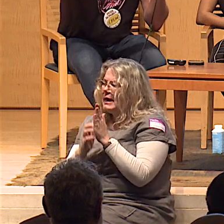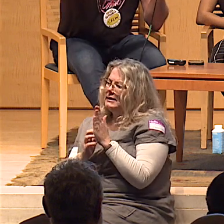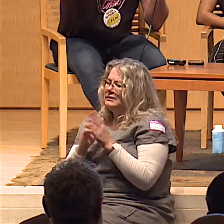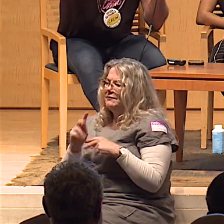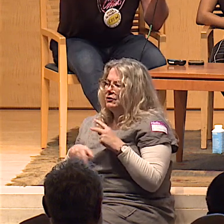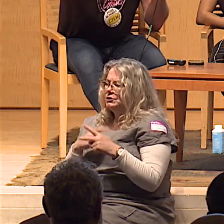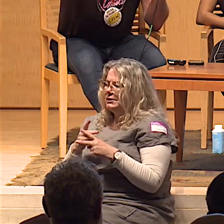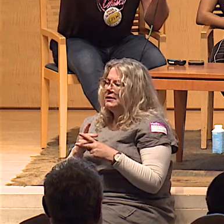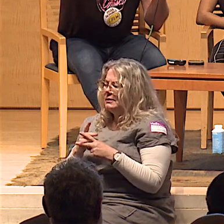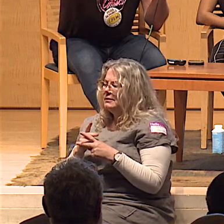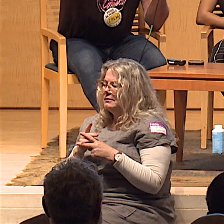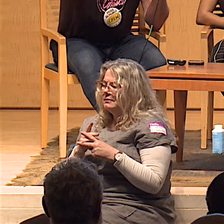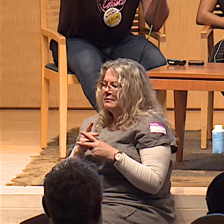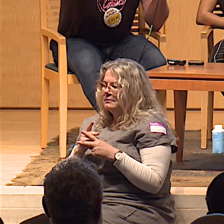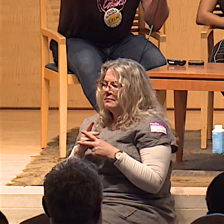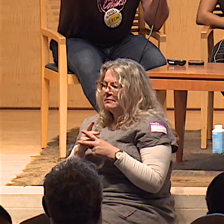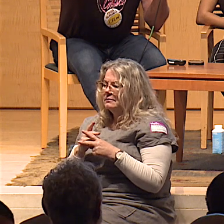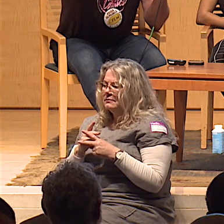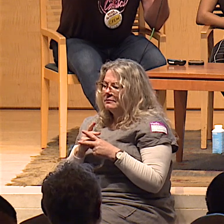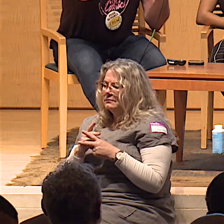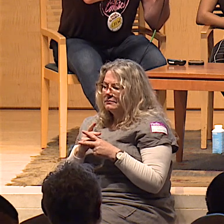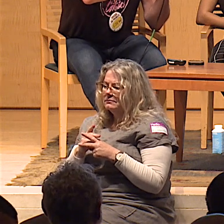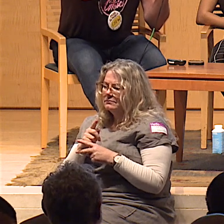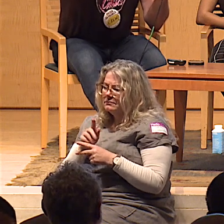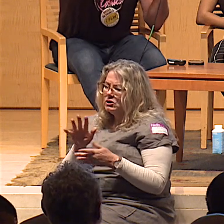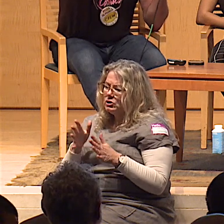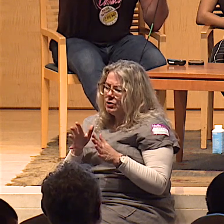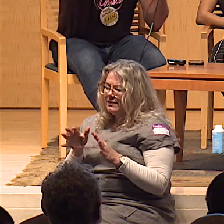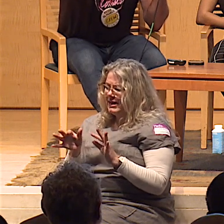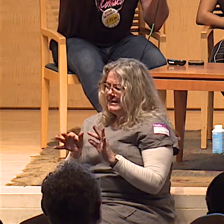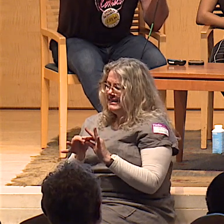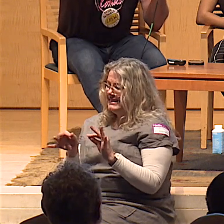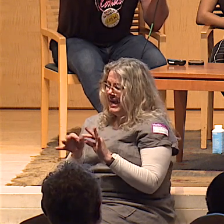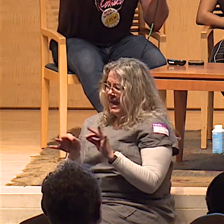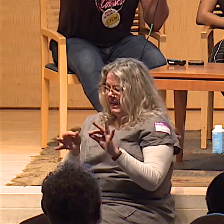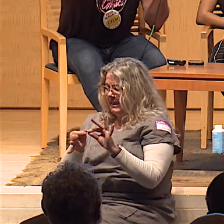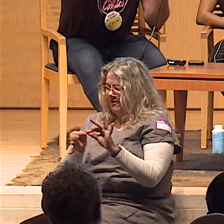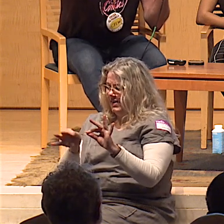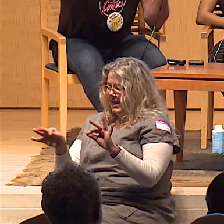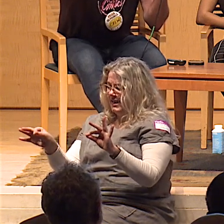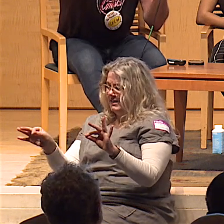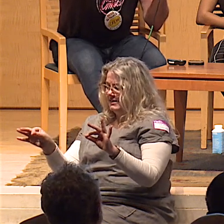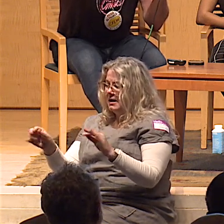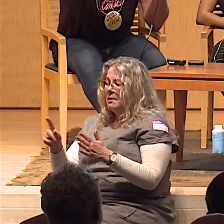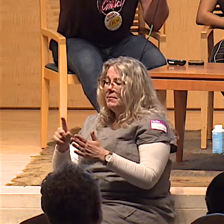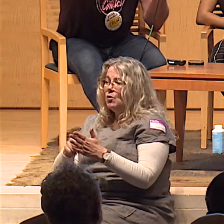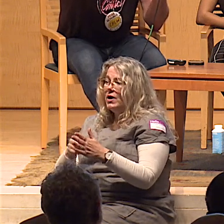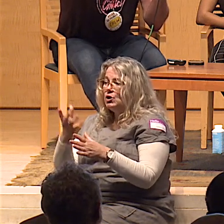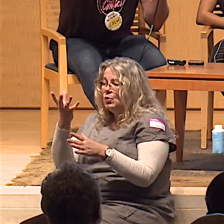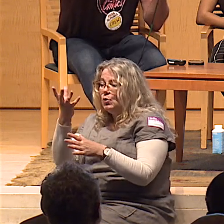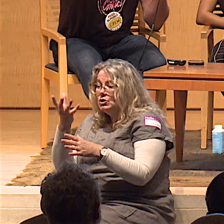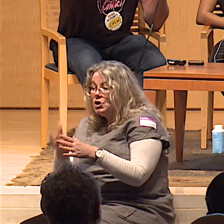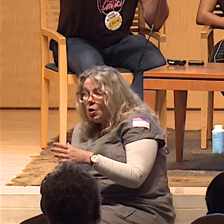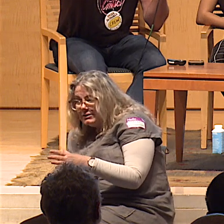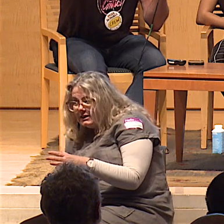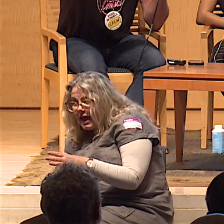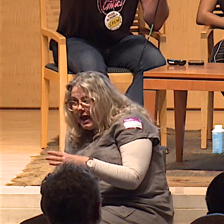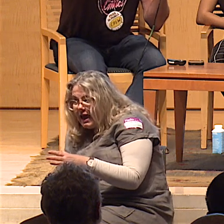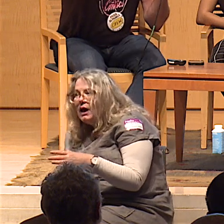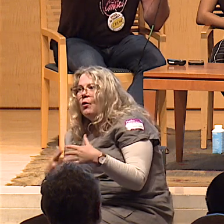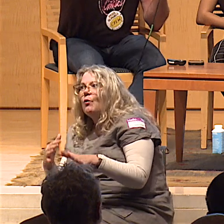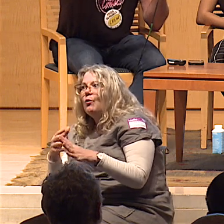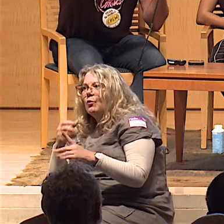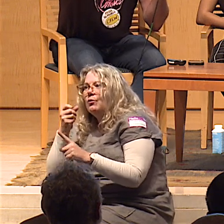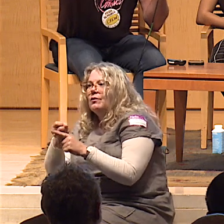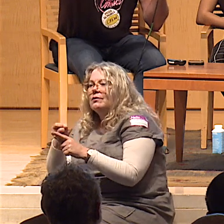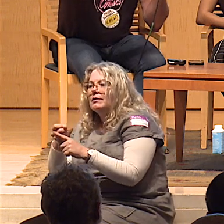of where you're sort of saying things, and so much of what you don't say is as important oftentimes in poetry as what you